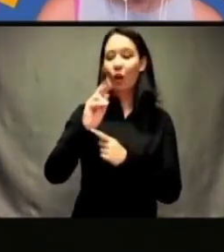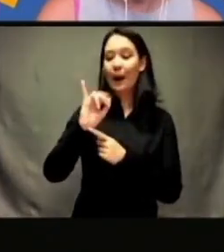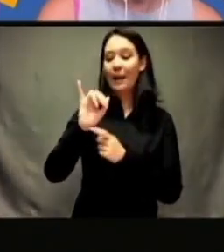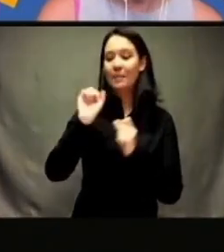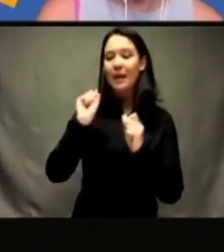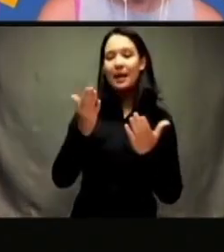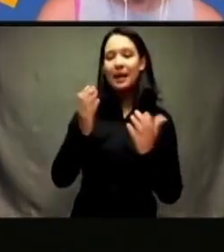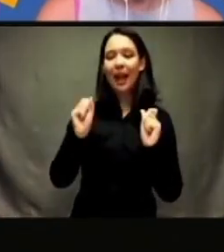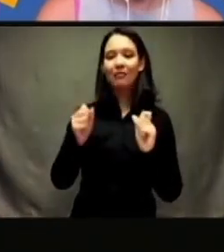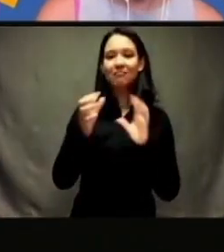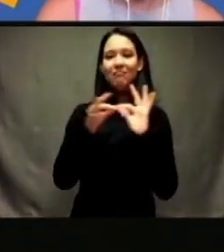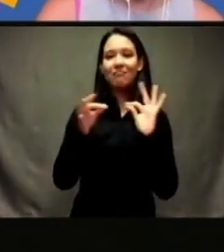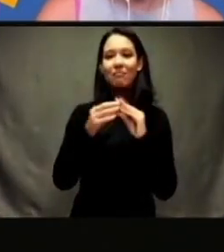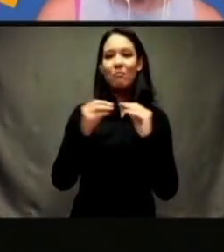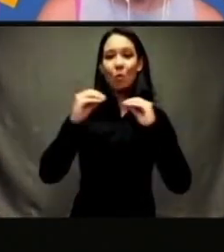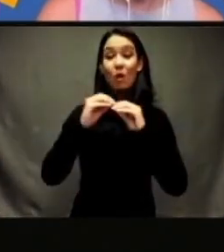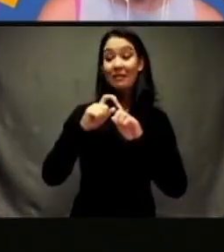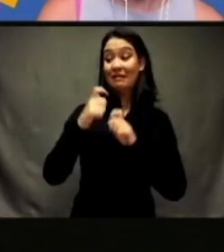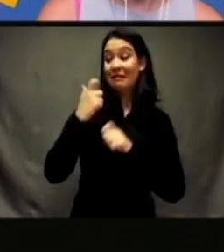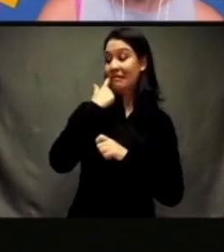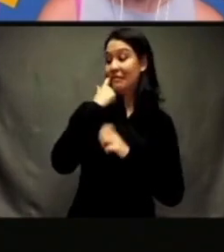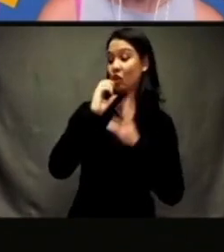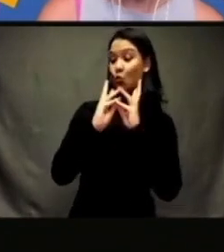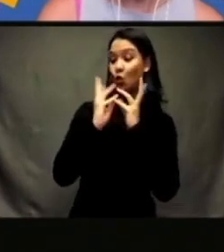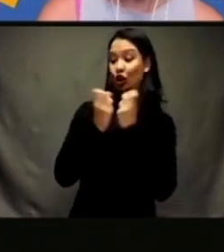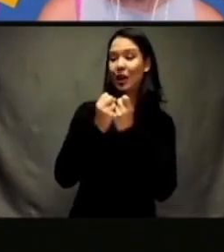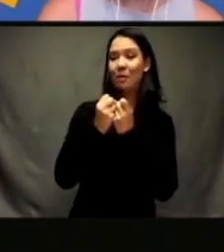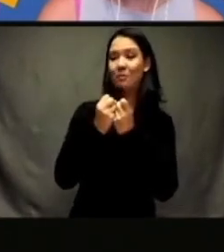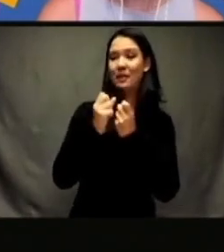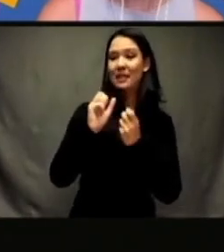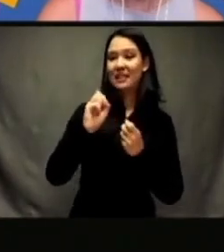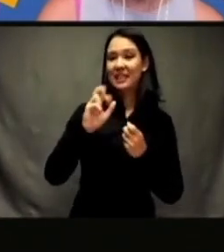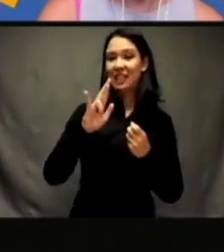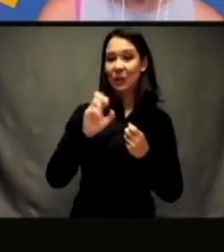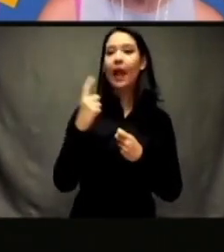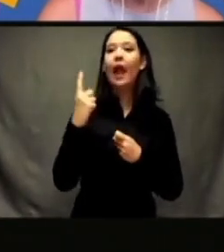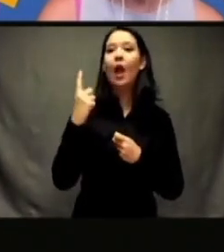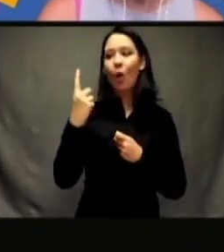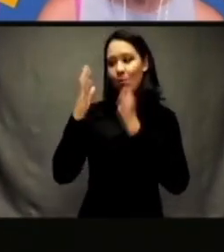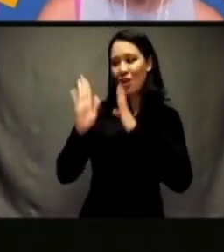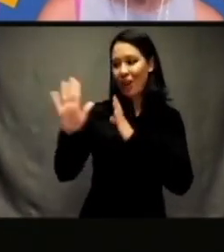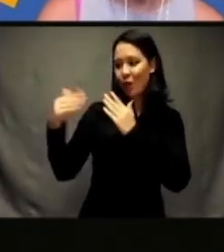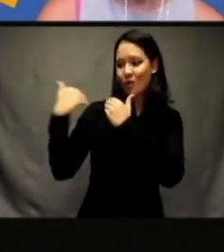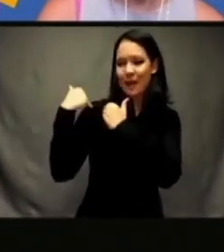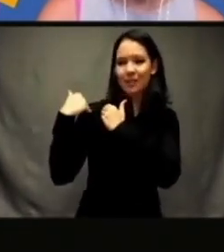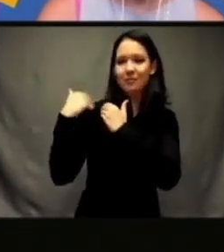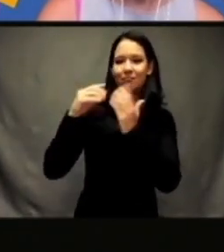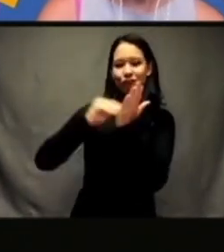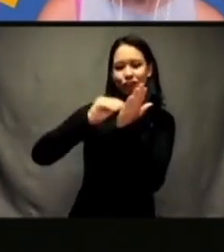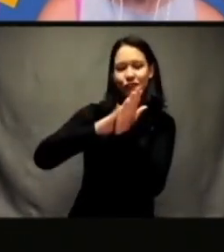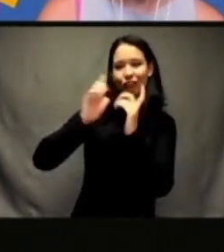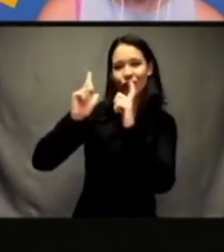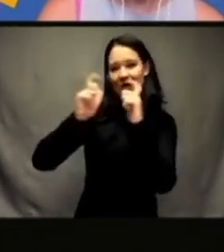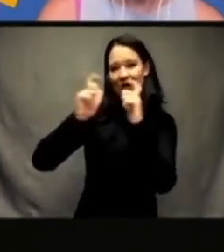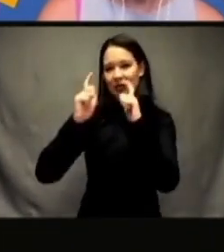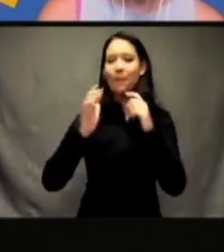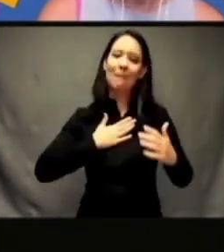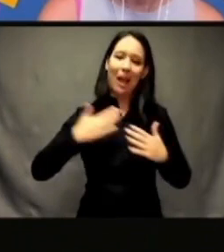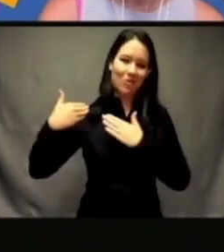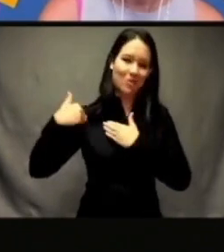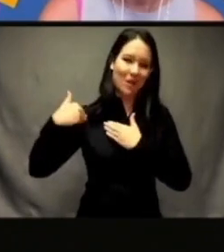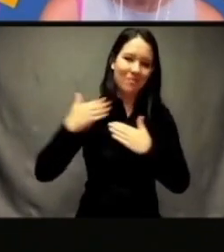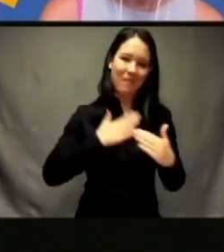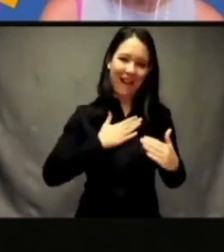too, but in our last workshop series, we had somebody documenting and taking photos. That was me. And that